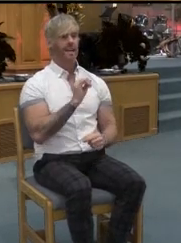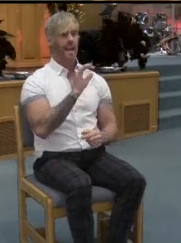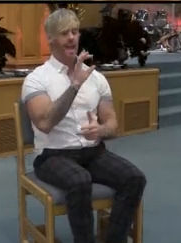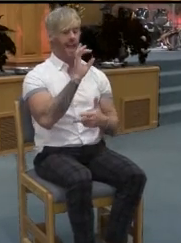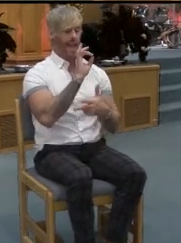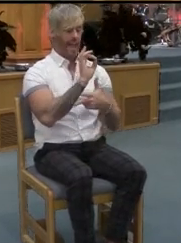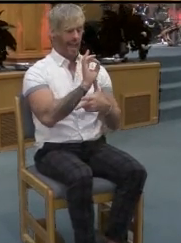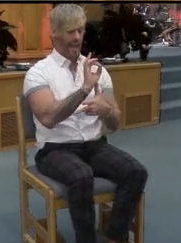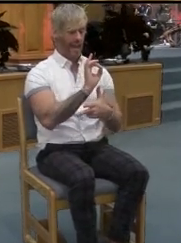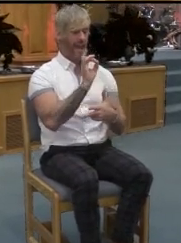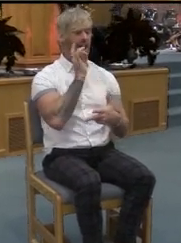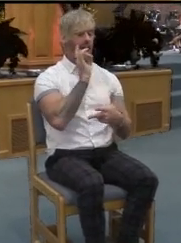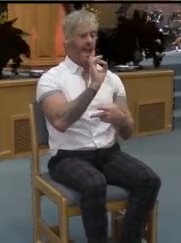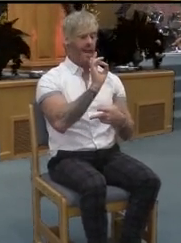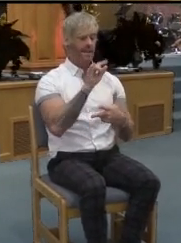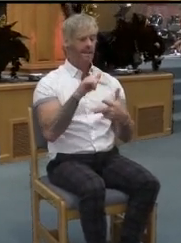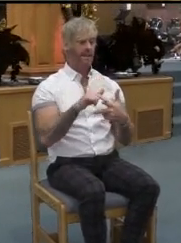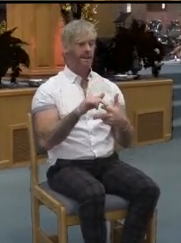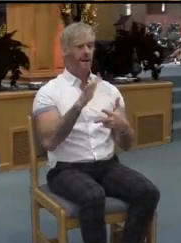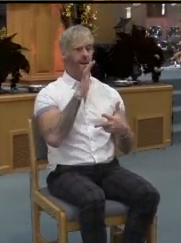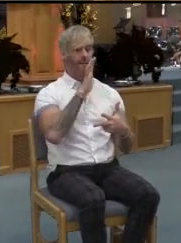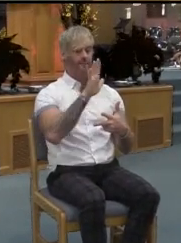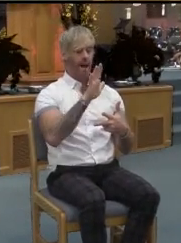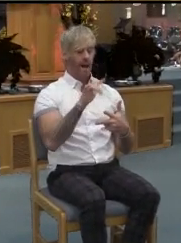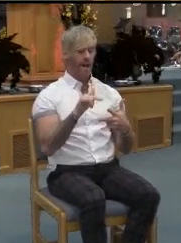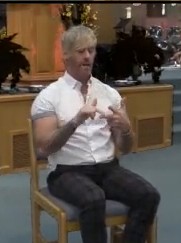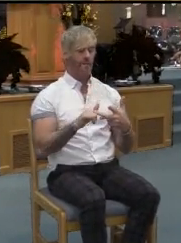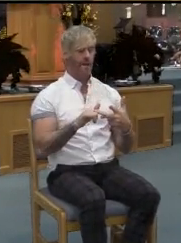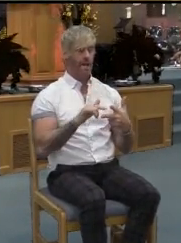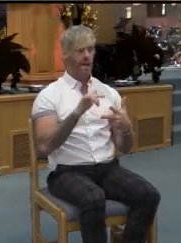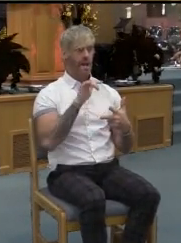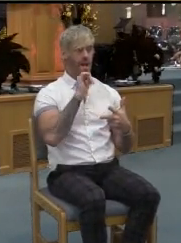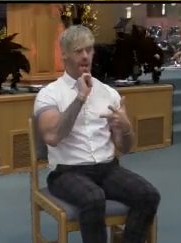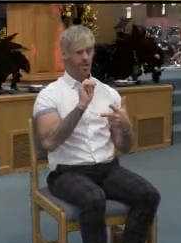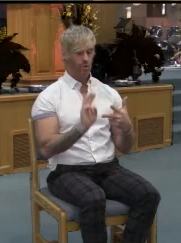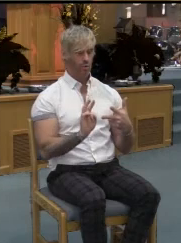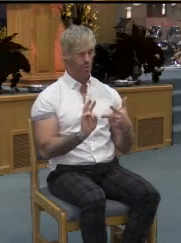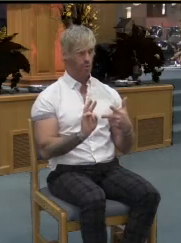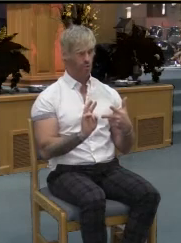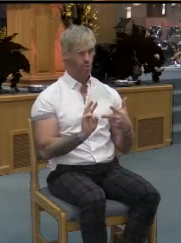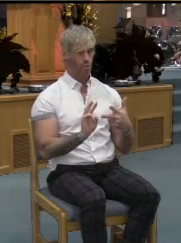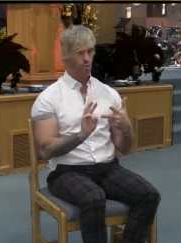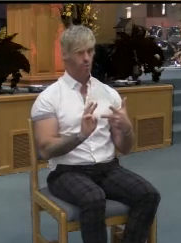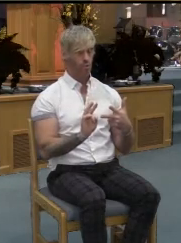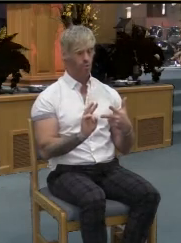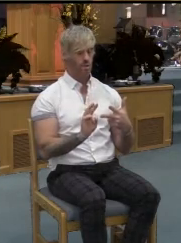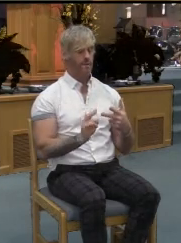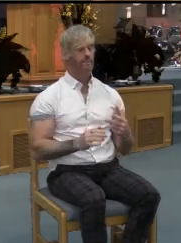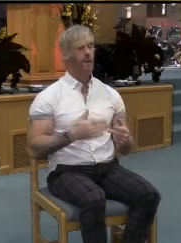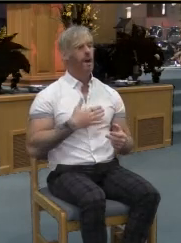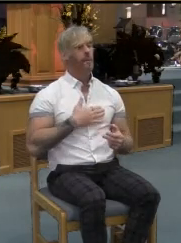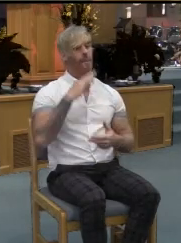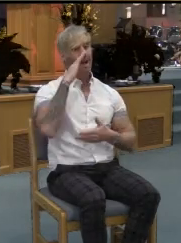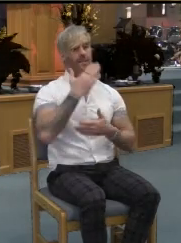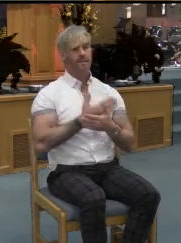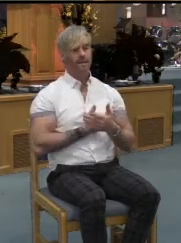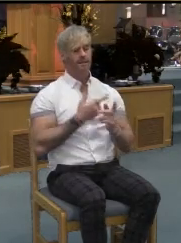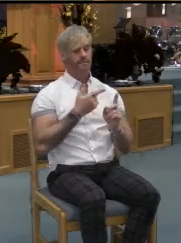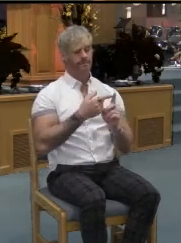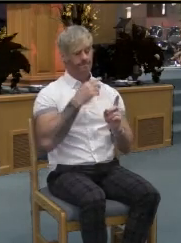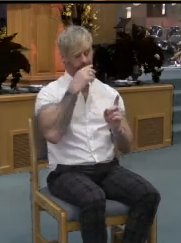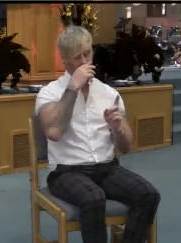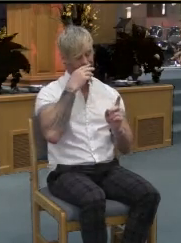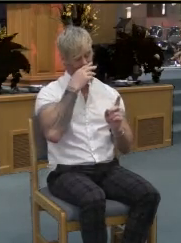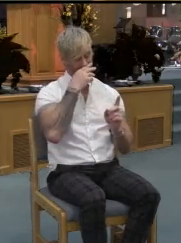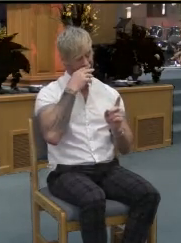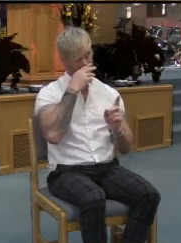8, 5, and 2, nearly 3. And he's at that stage of life where he's, you know, a lot of us